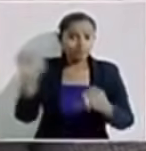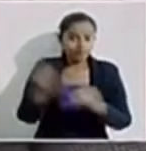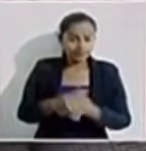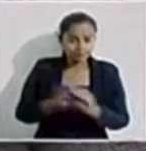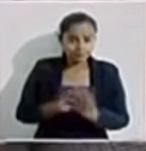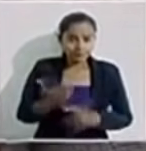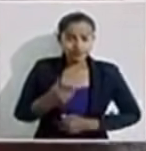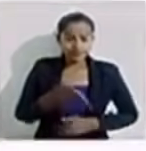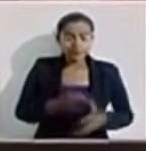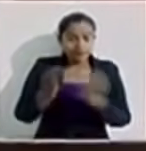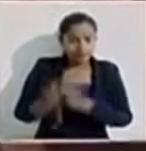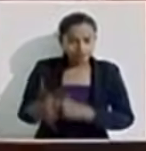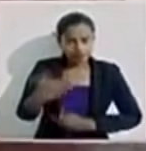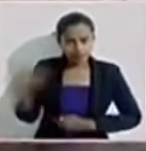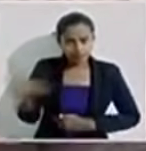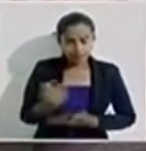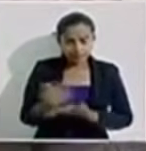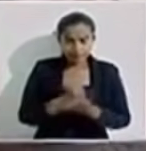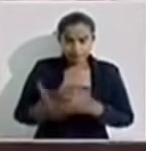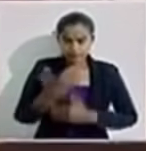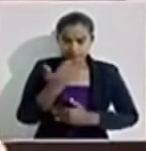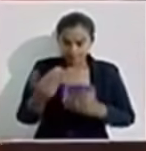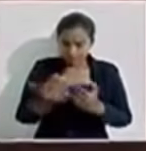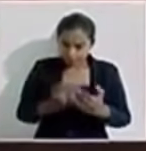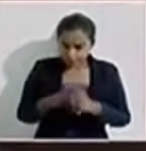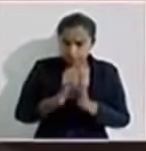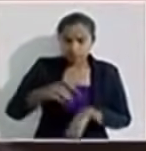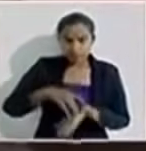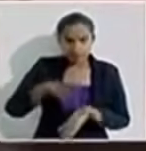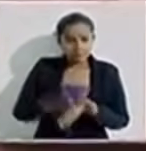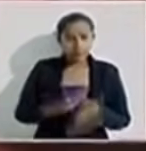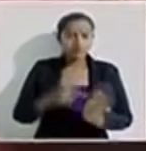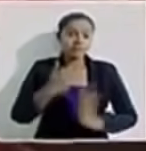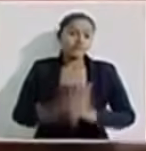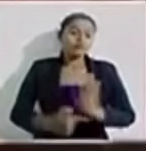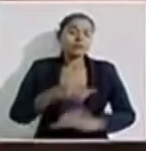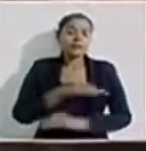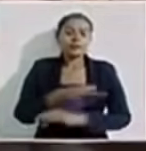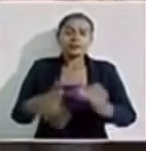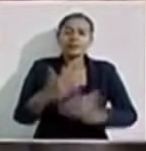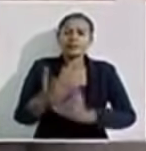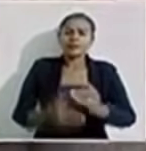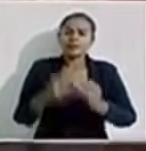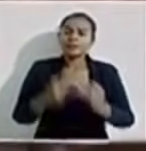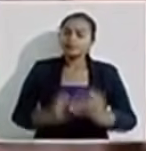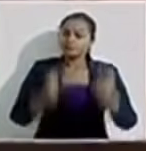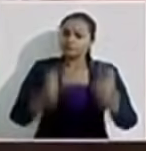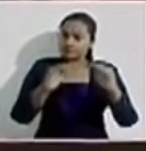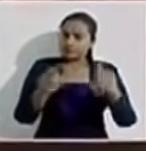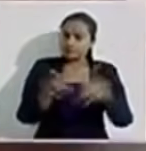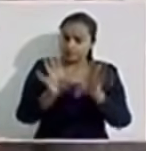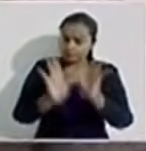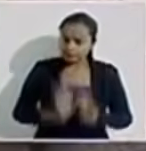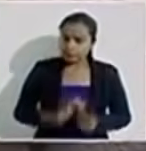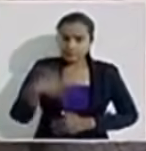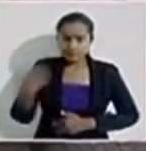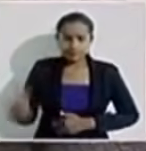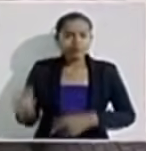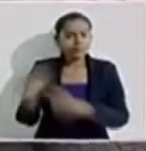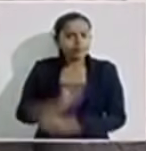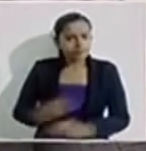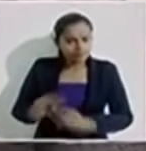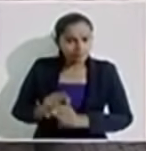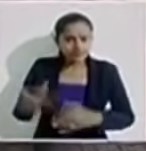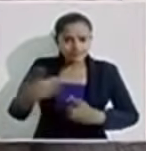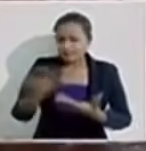possible measures to ensure Sri Lanka's society continues to progress. Hence, such an external mechanism is not required. 15